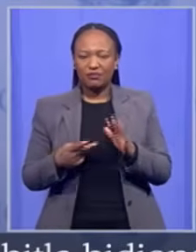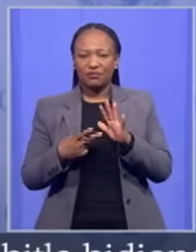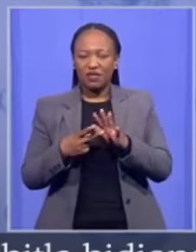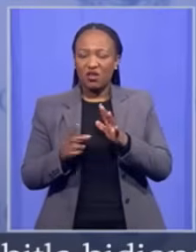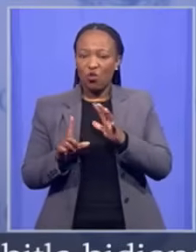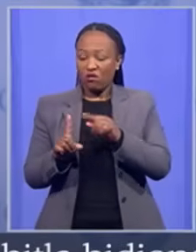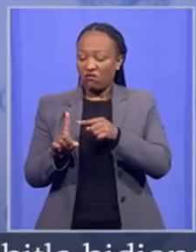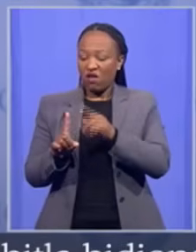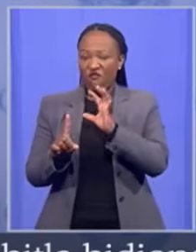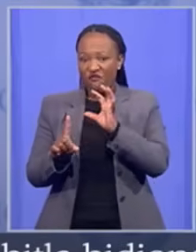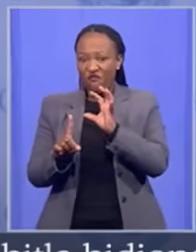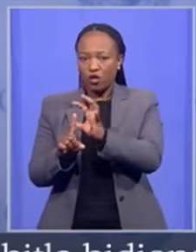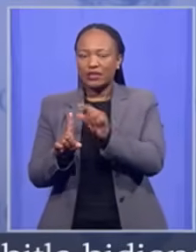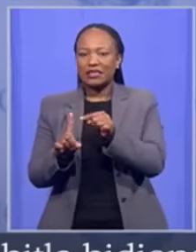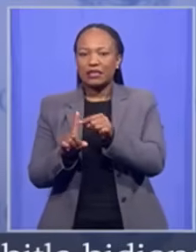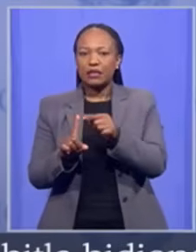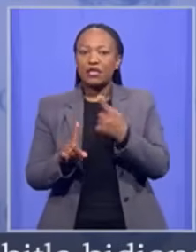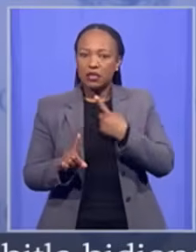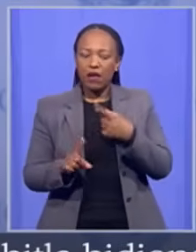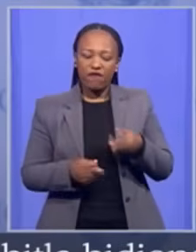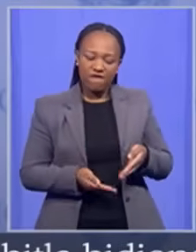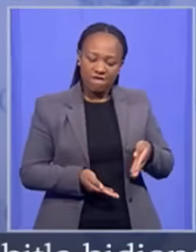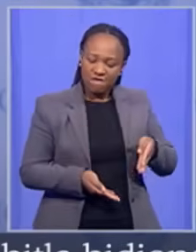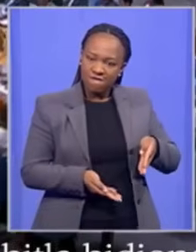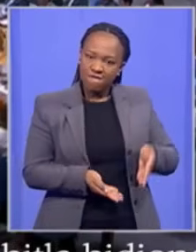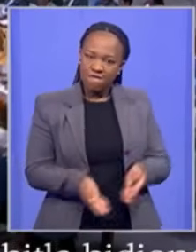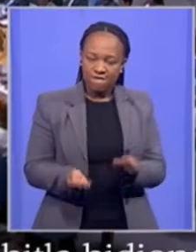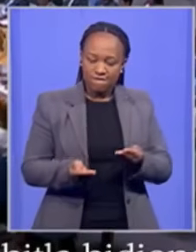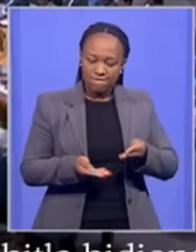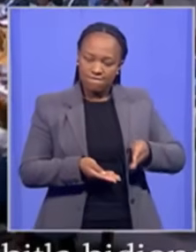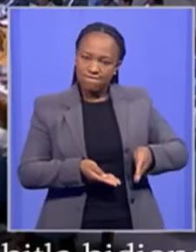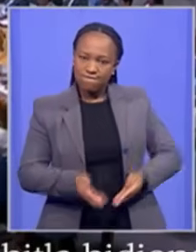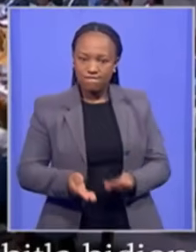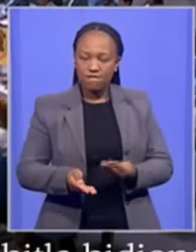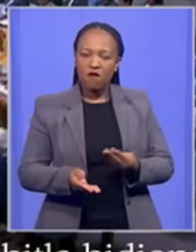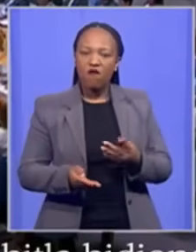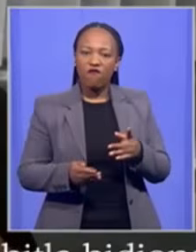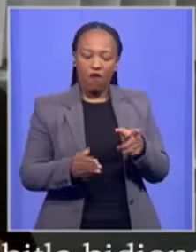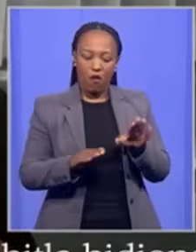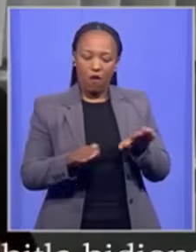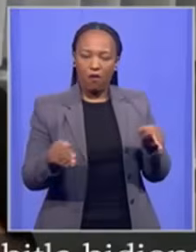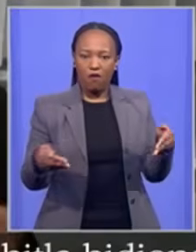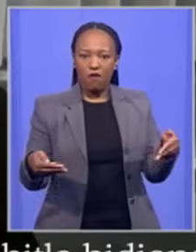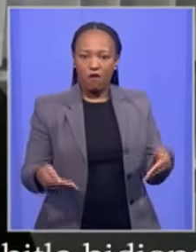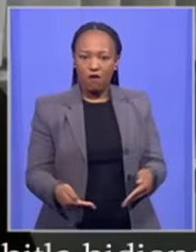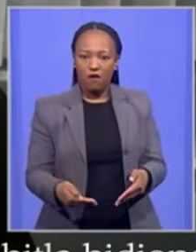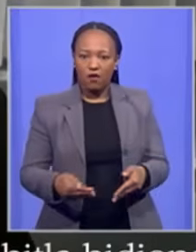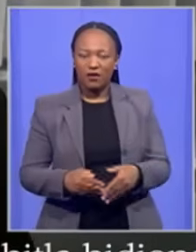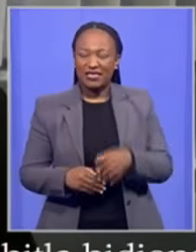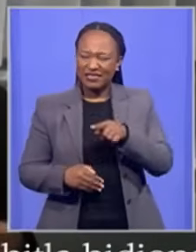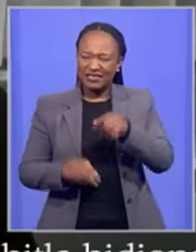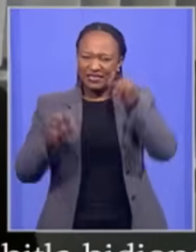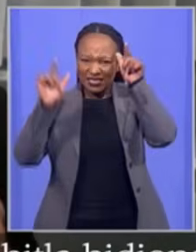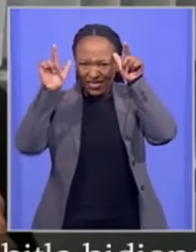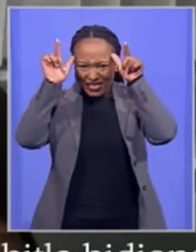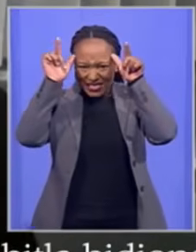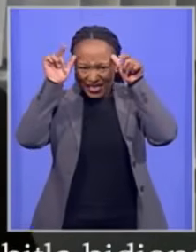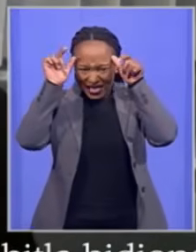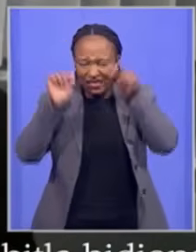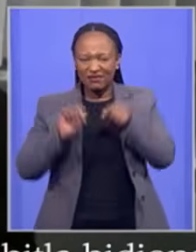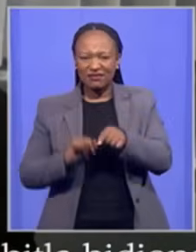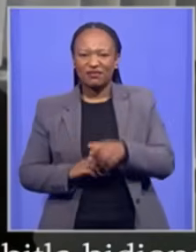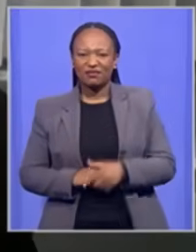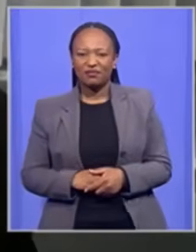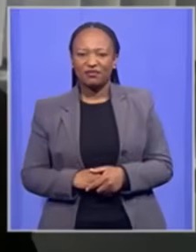dig his own grave. This is satanic. There are still fathers whose children are waiting for their